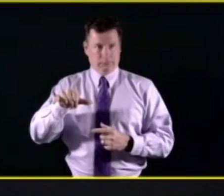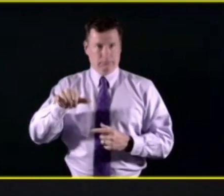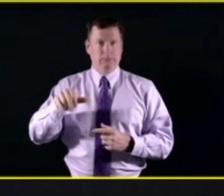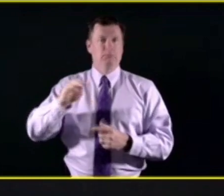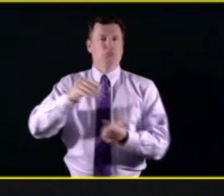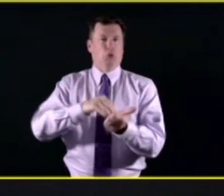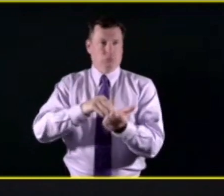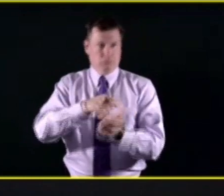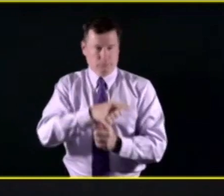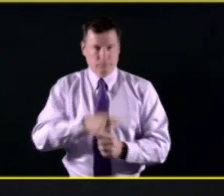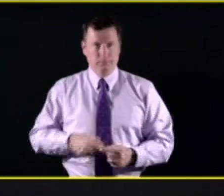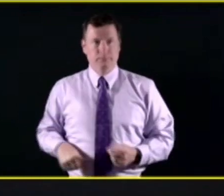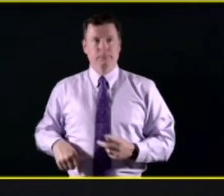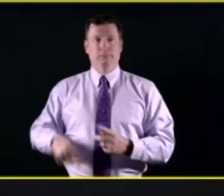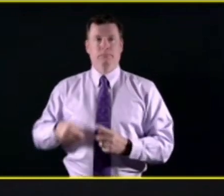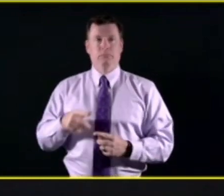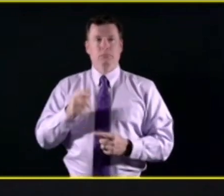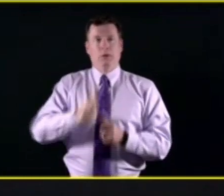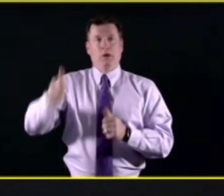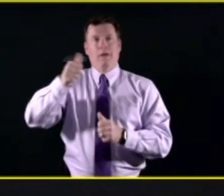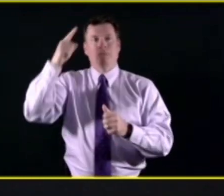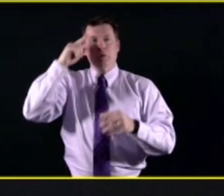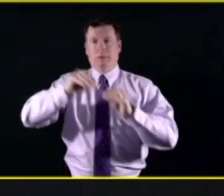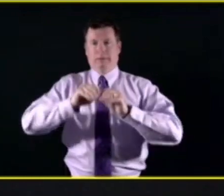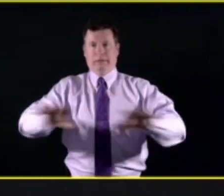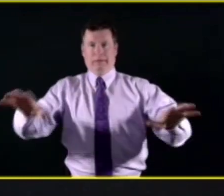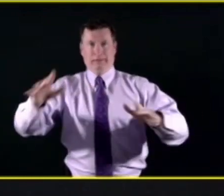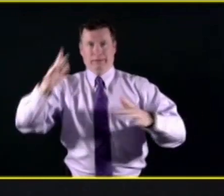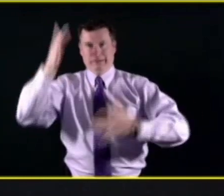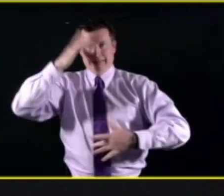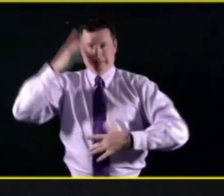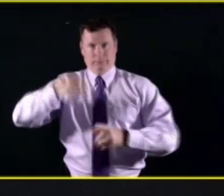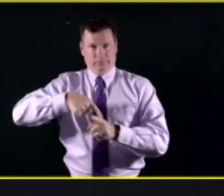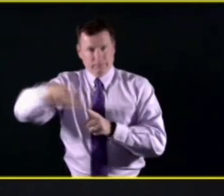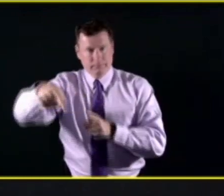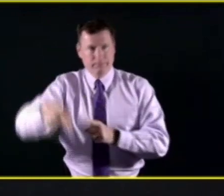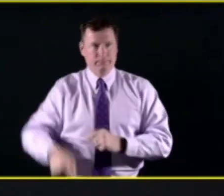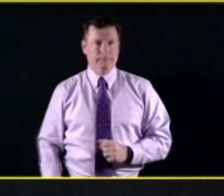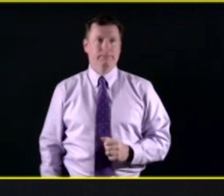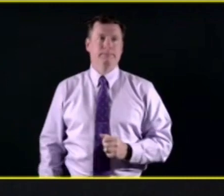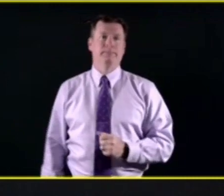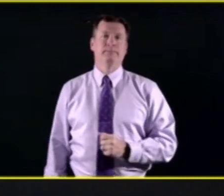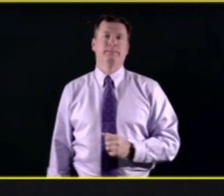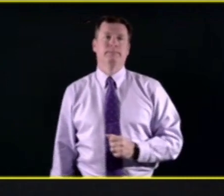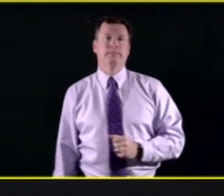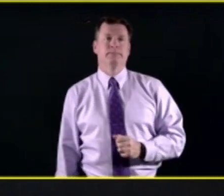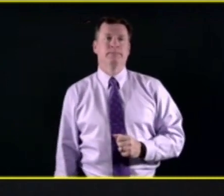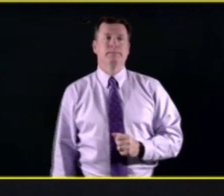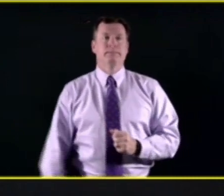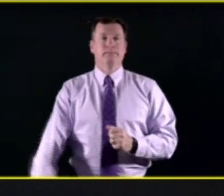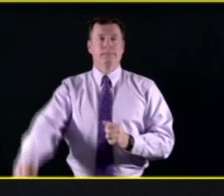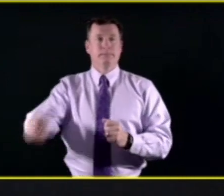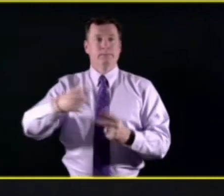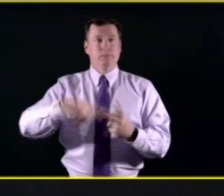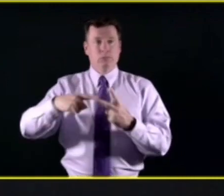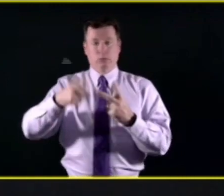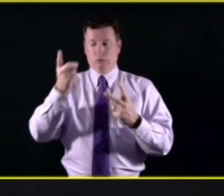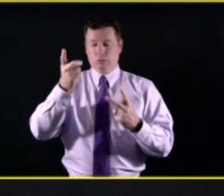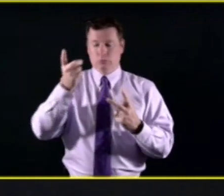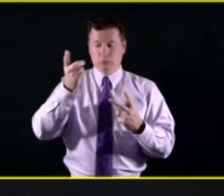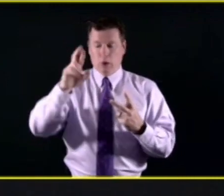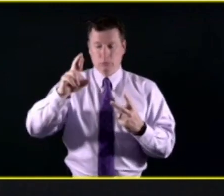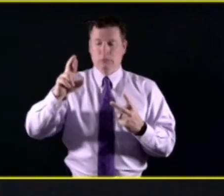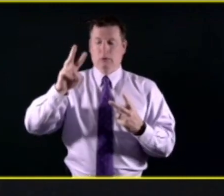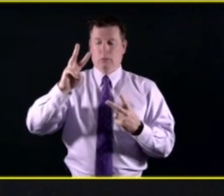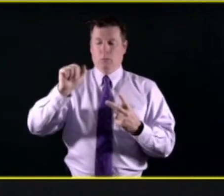and the part of the Infectious Disease Unit at Rochester Regional Health. And Dr. Ed Walsh on the right, also with